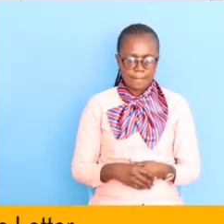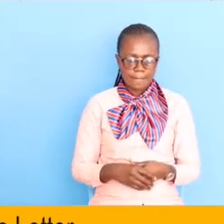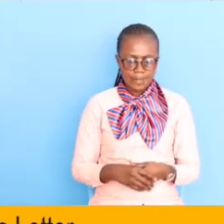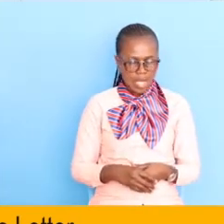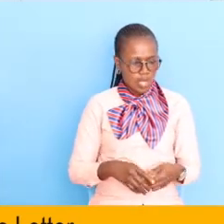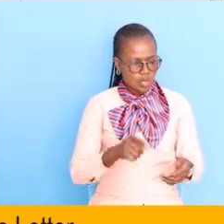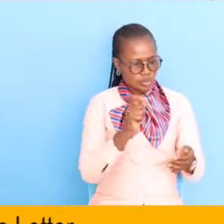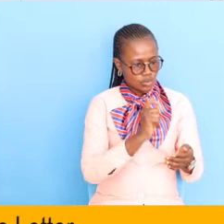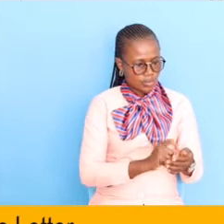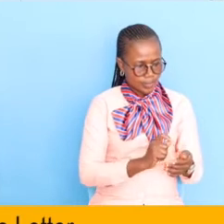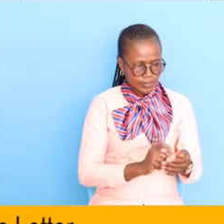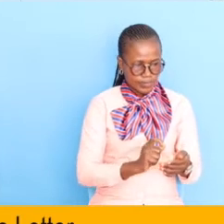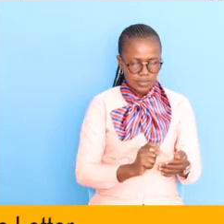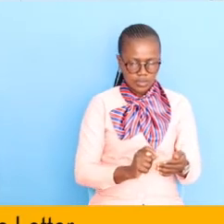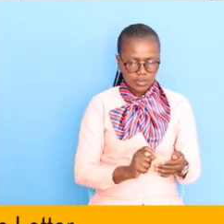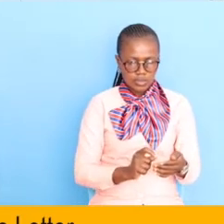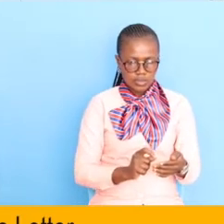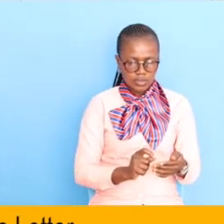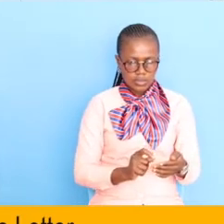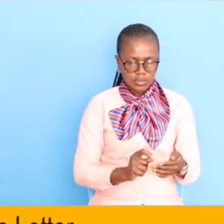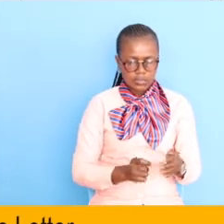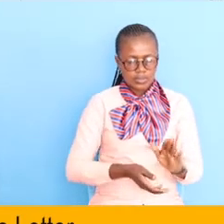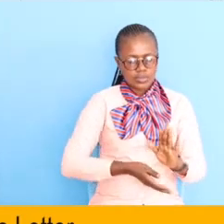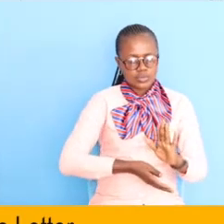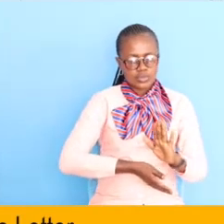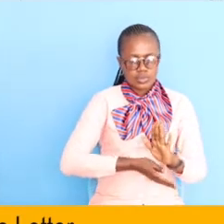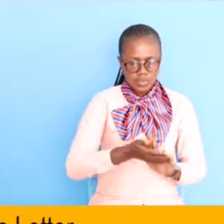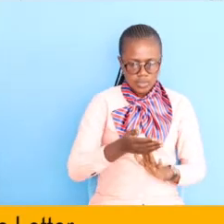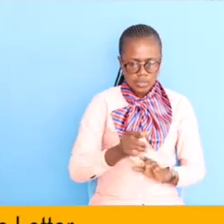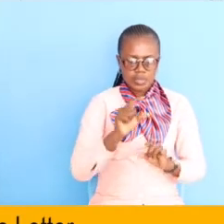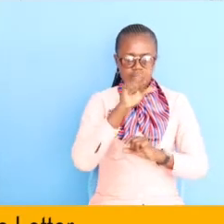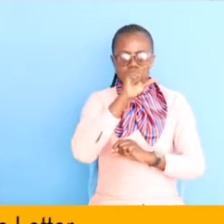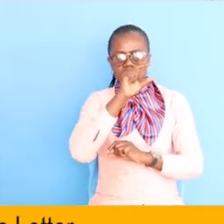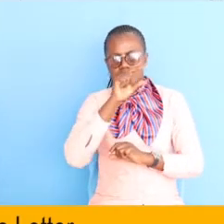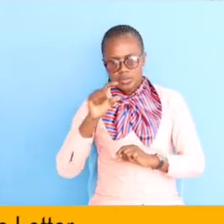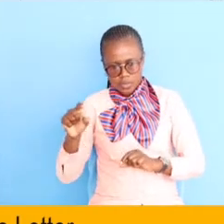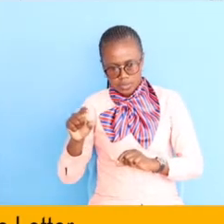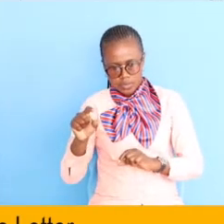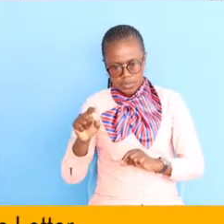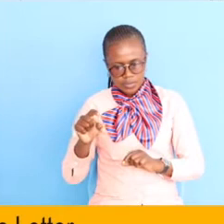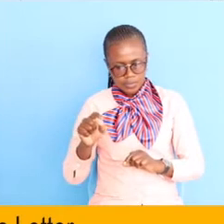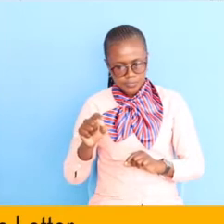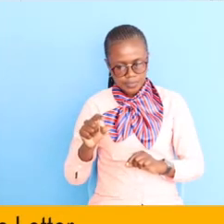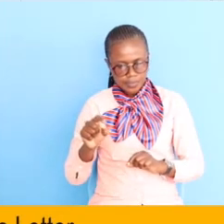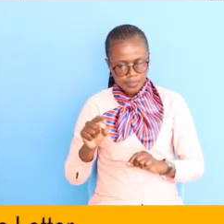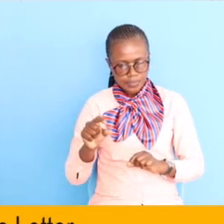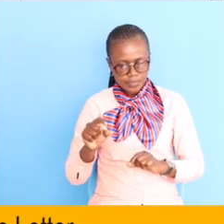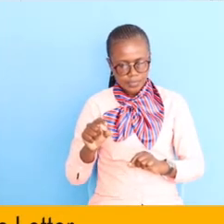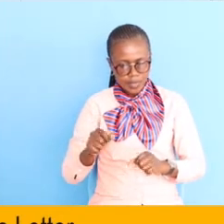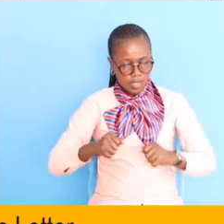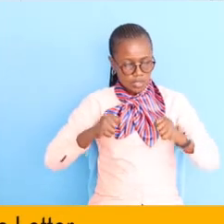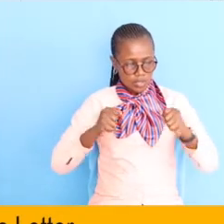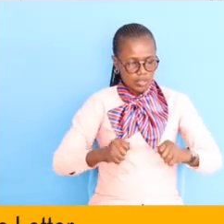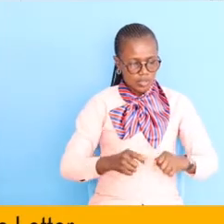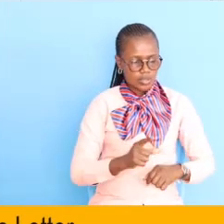write receiver's address, we have to begin with the title of the person whom we think he or she is going to receive the